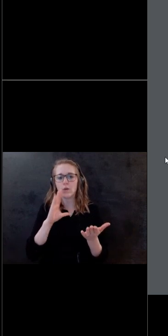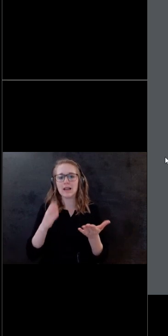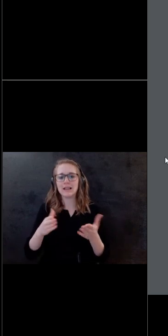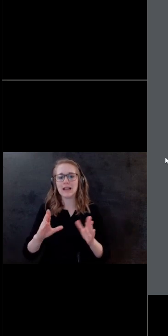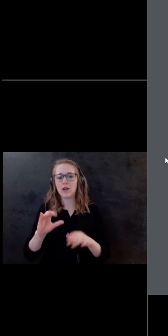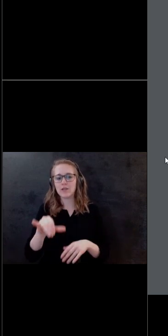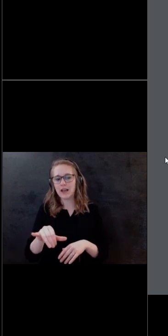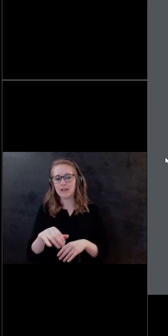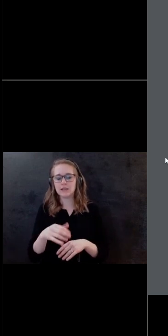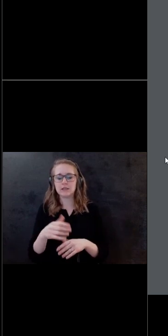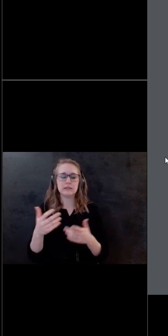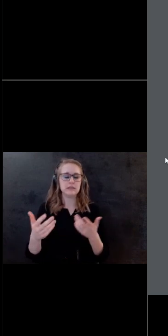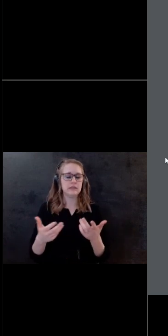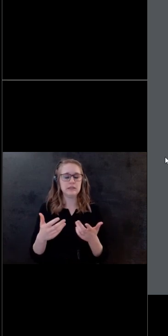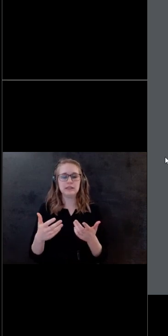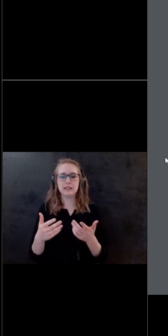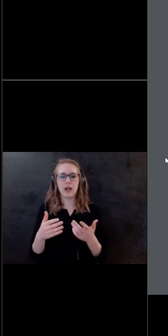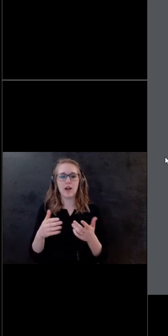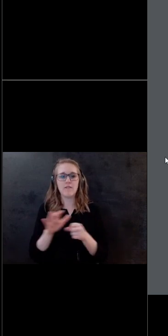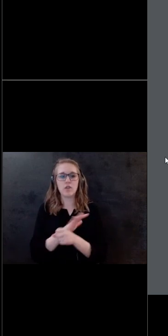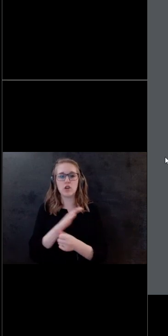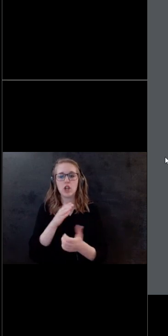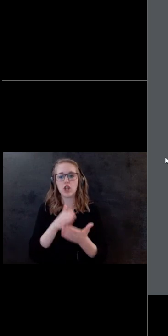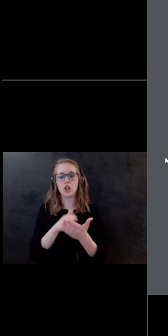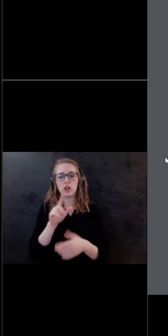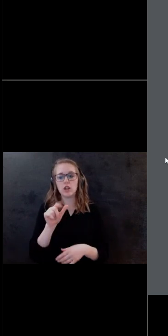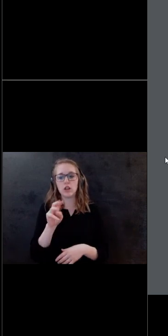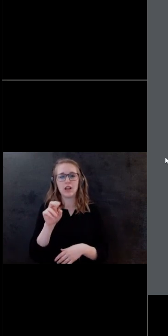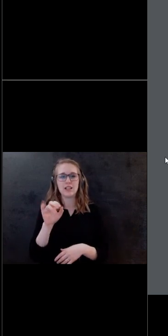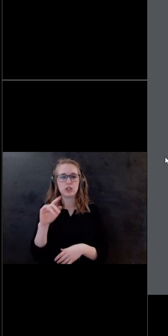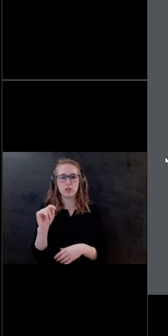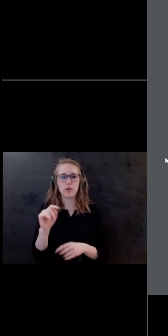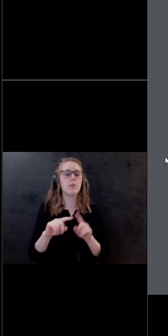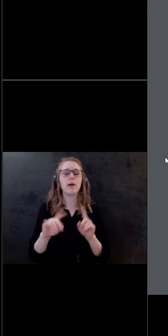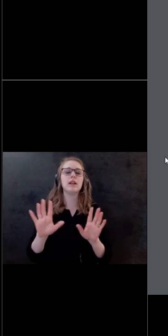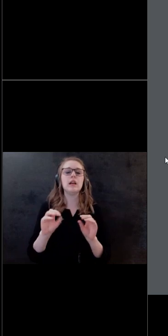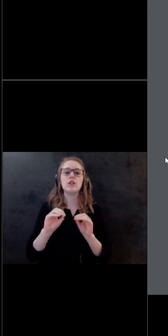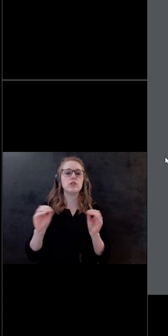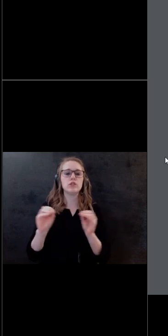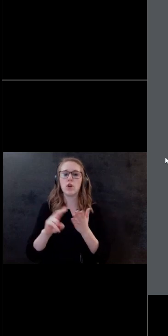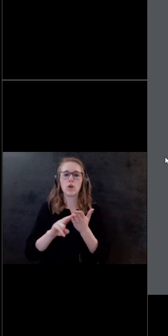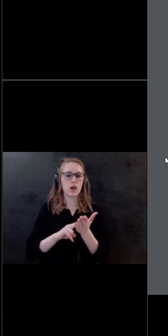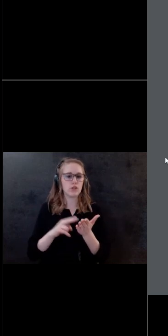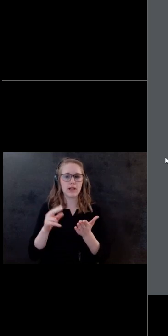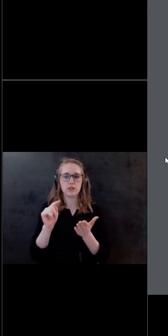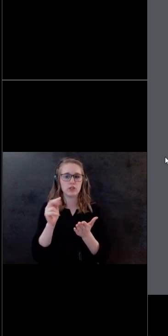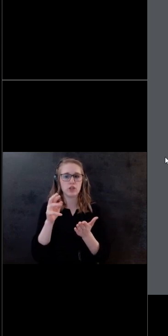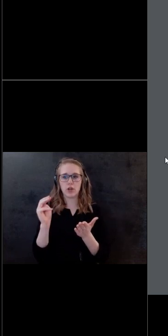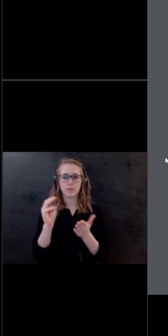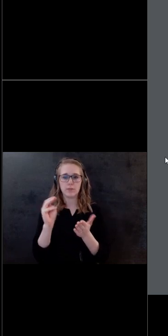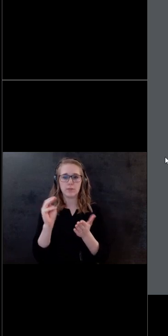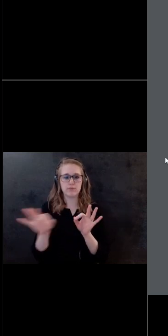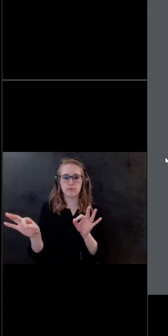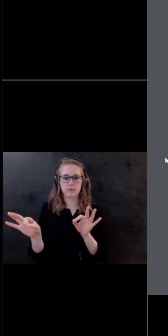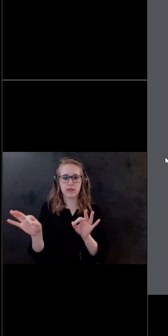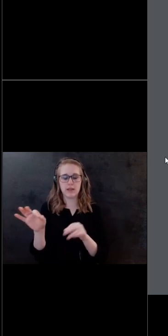you know, pursuit of an entire lawsuit could potentially, but it is not right. One of the contract terms. Reverter is not one of the contract terms. Right.